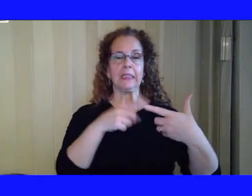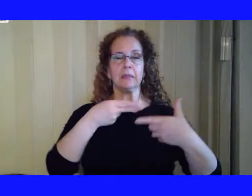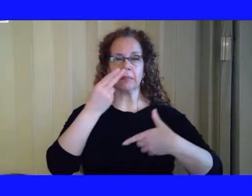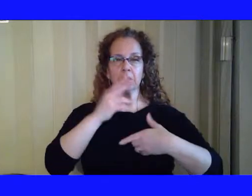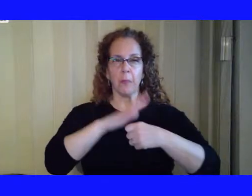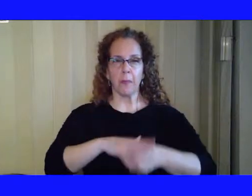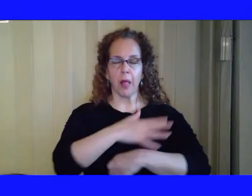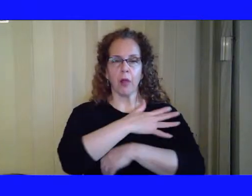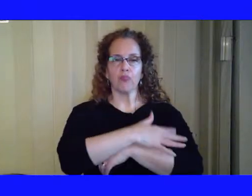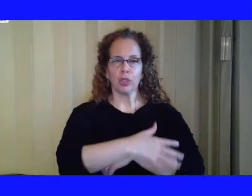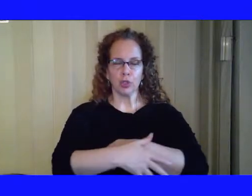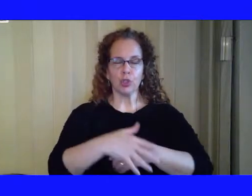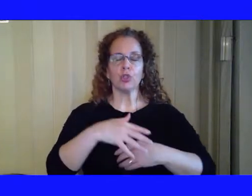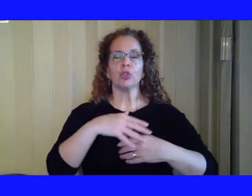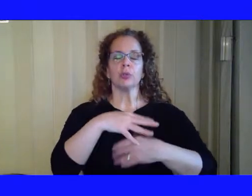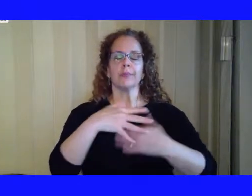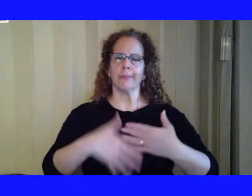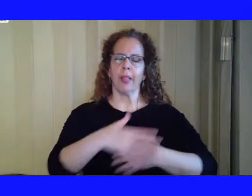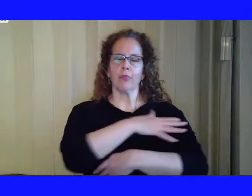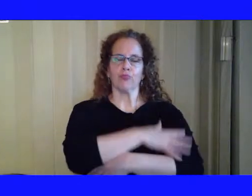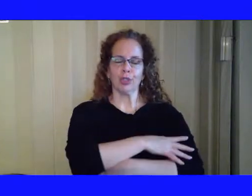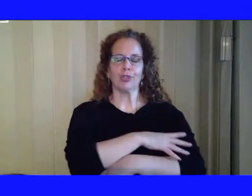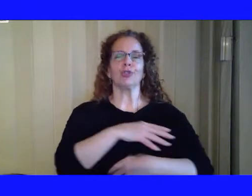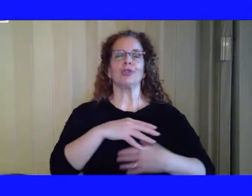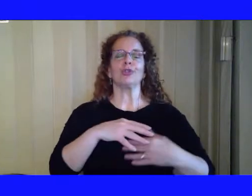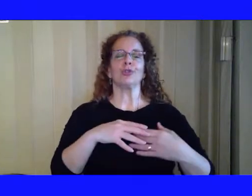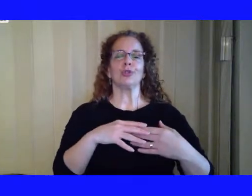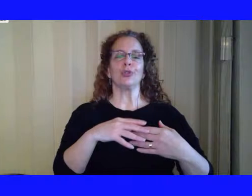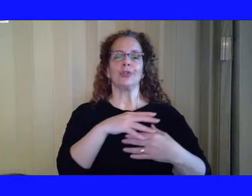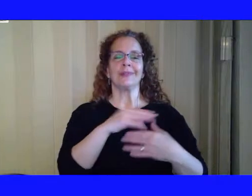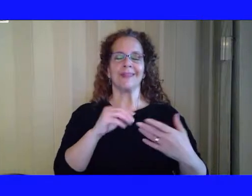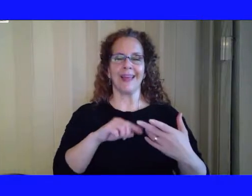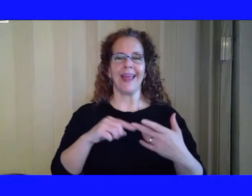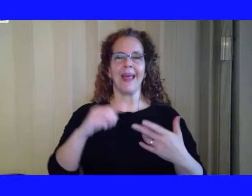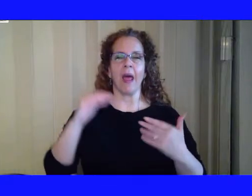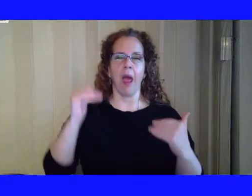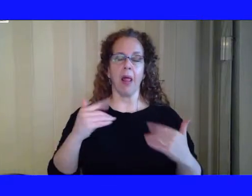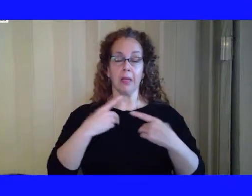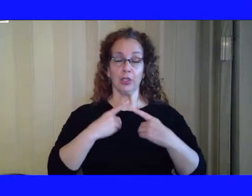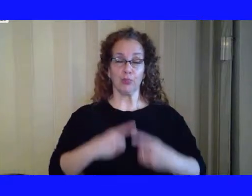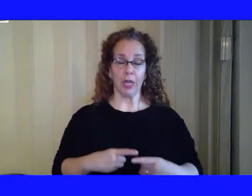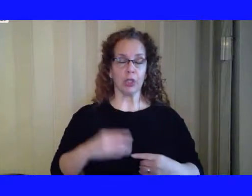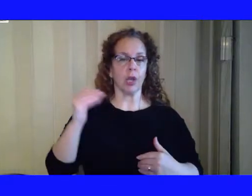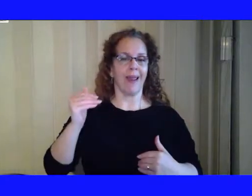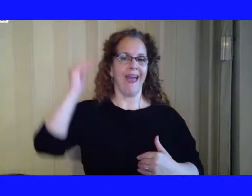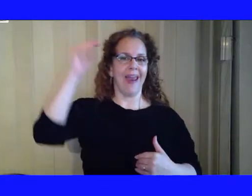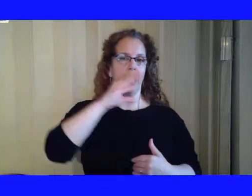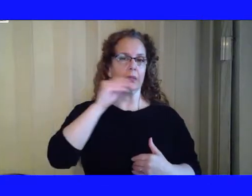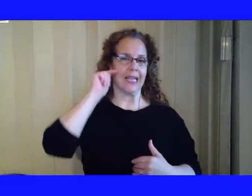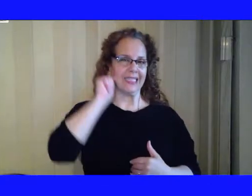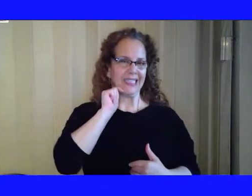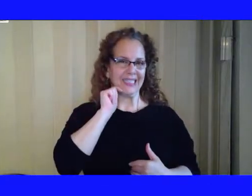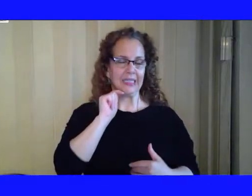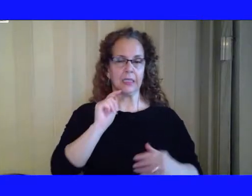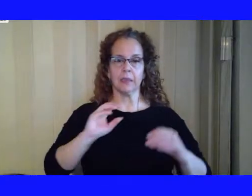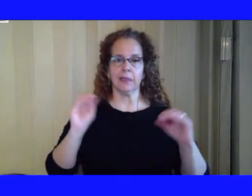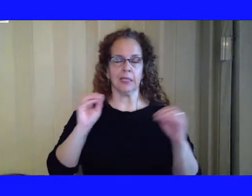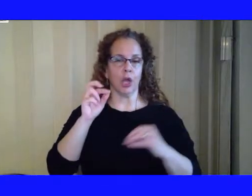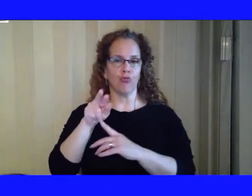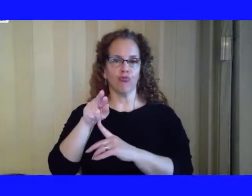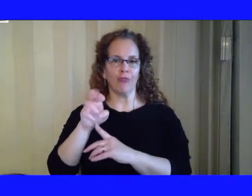to those variables to see whether or not there are actual differences. And for the